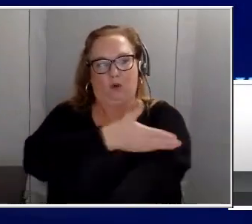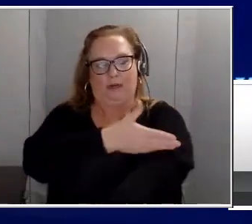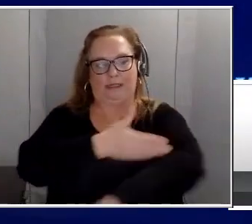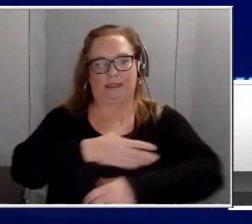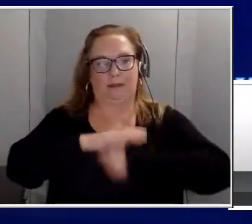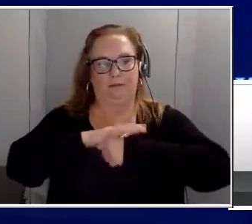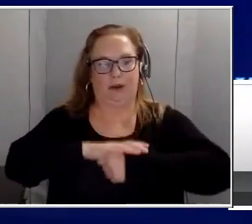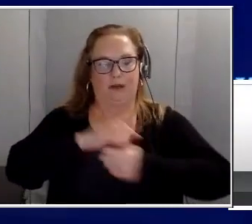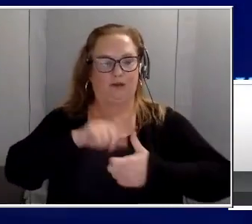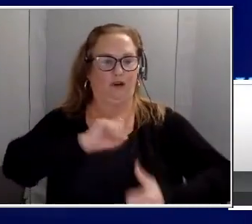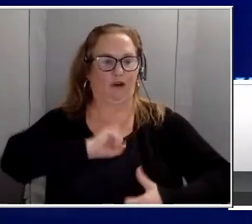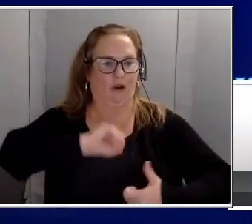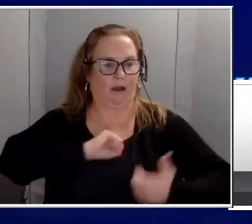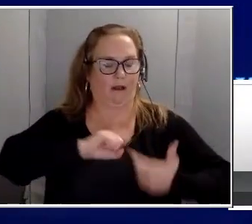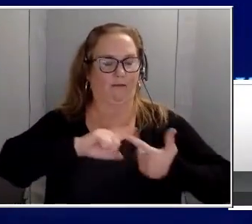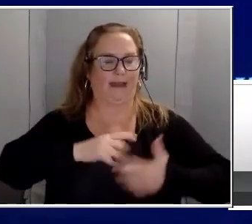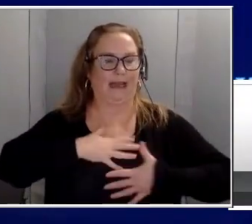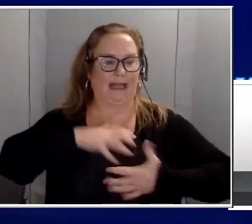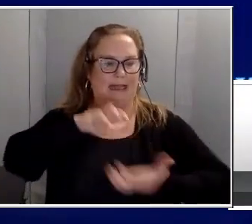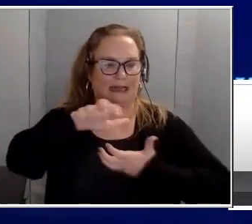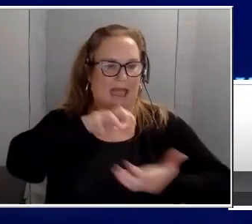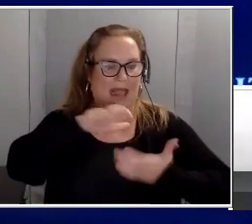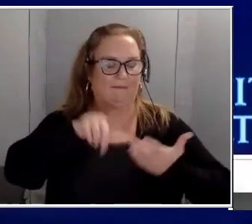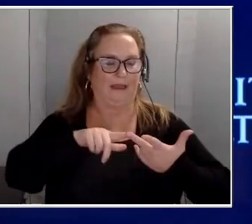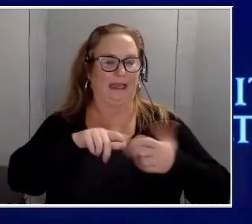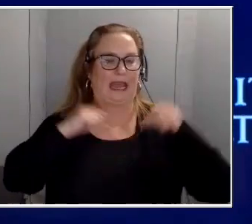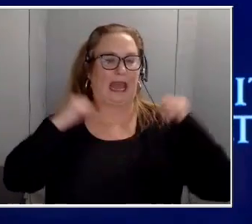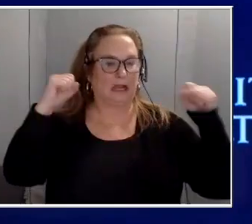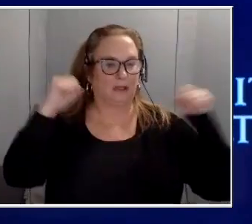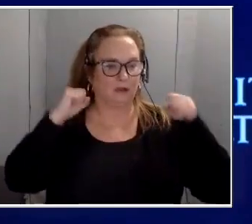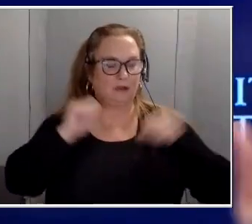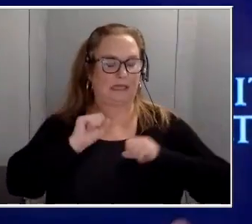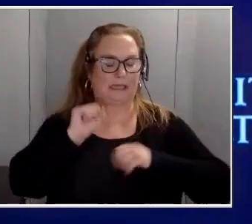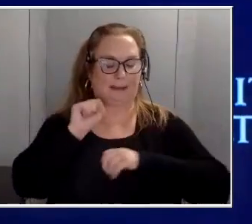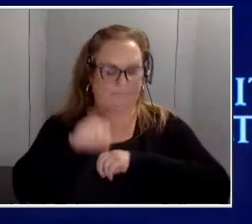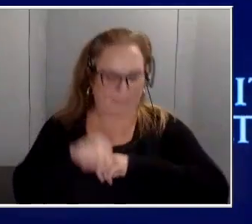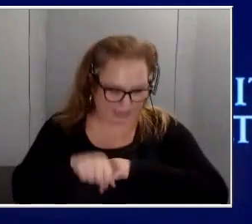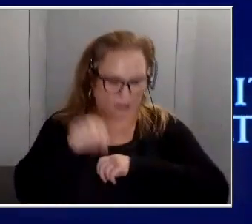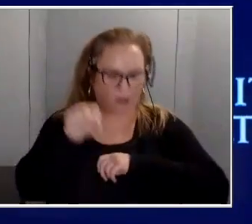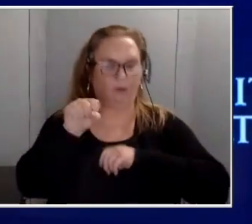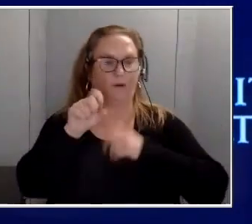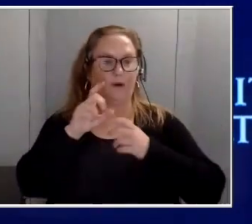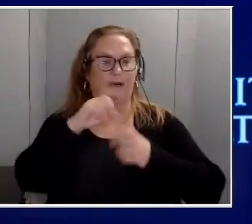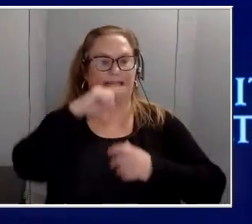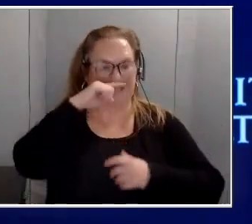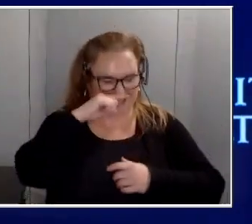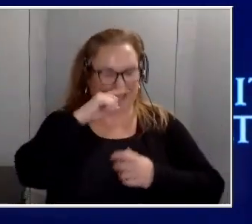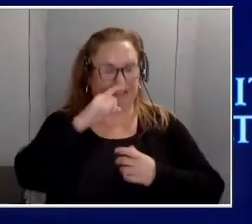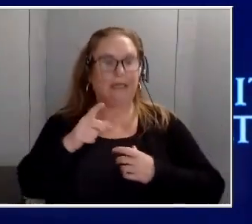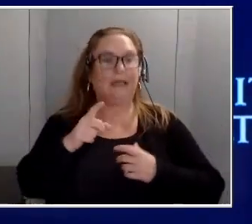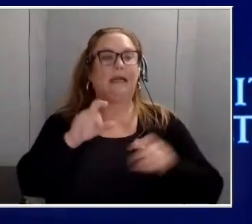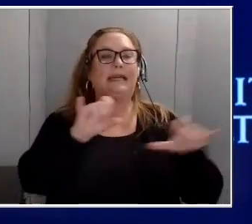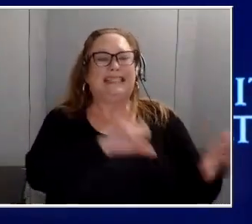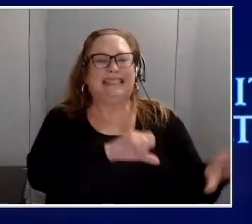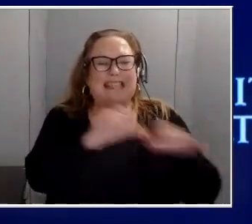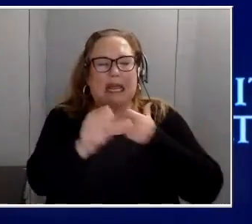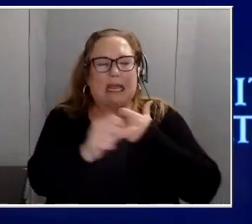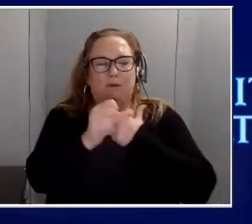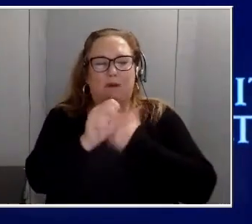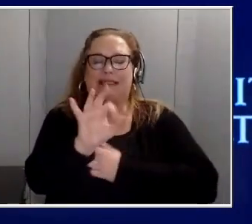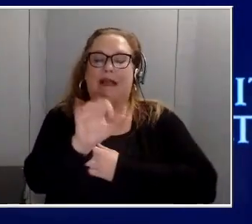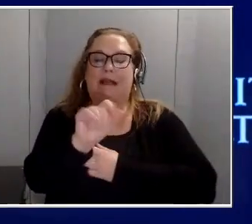laughing, sneezing, exercise, bending over. It has the same risk factors as overactive bladder, but it's a little bit